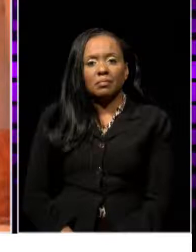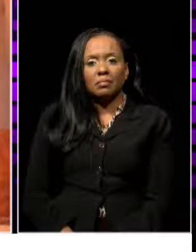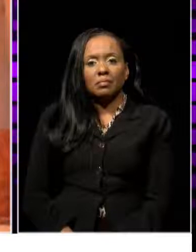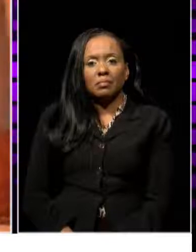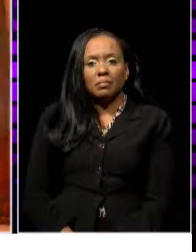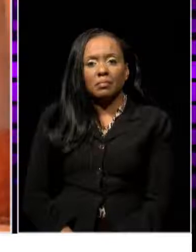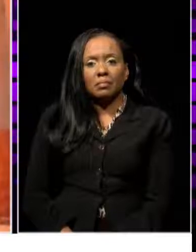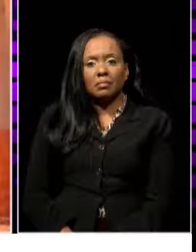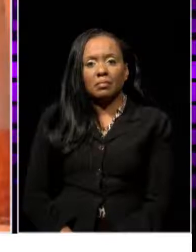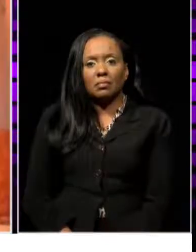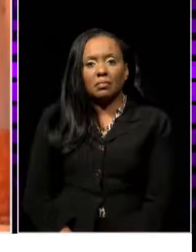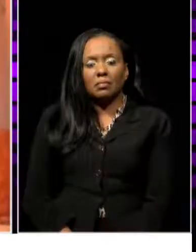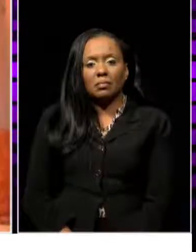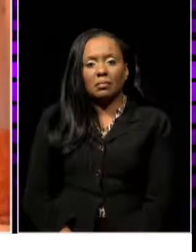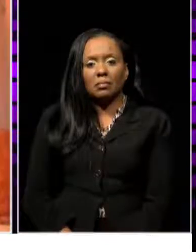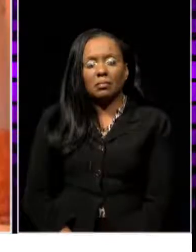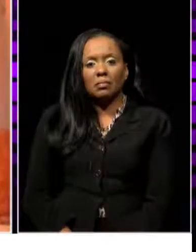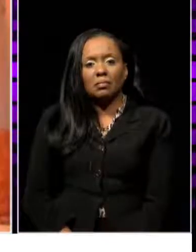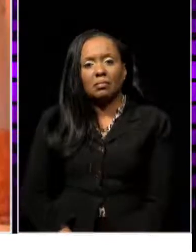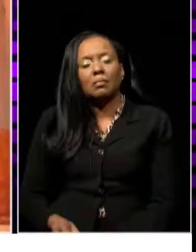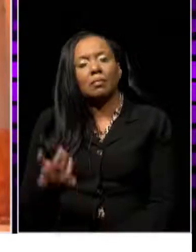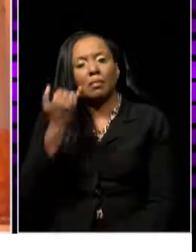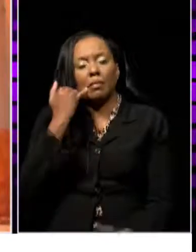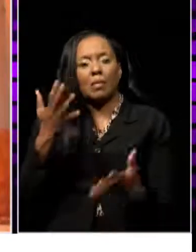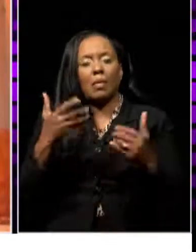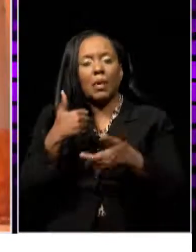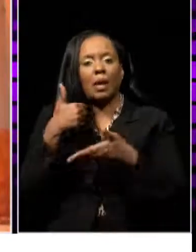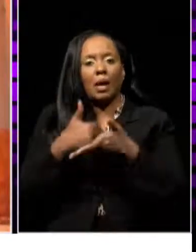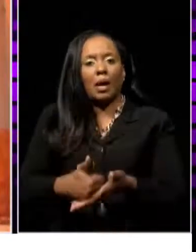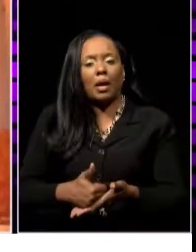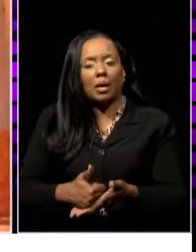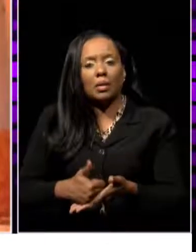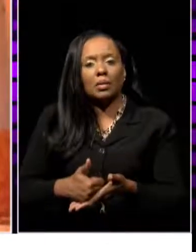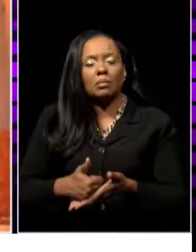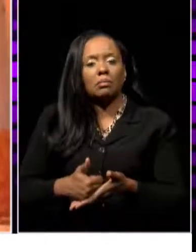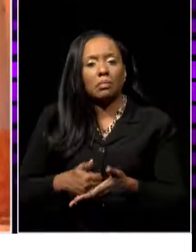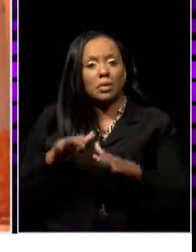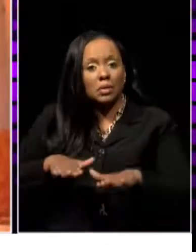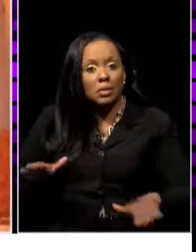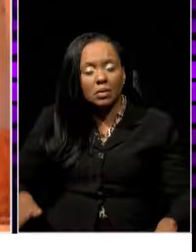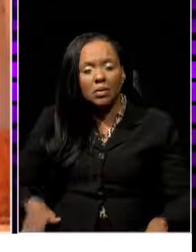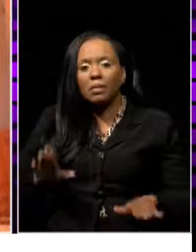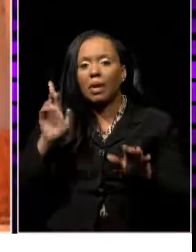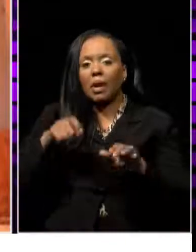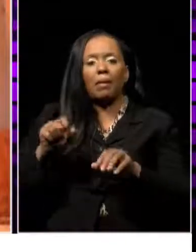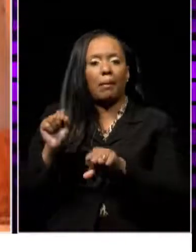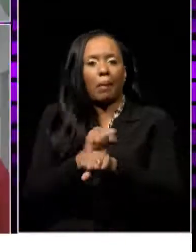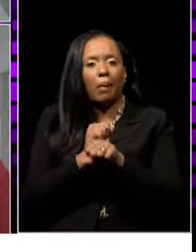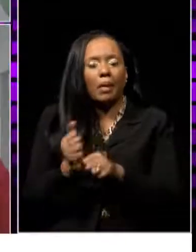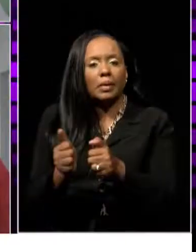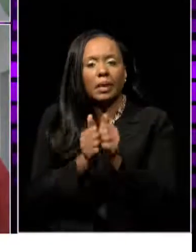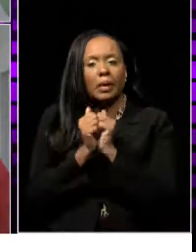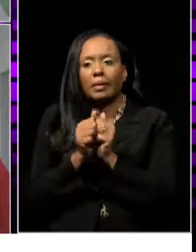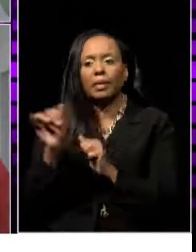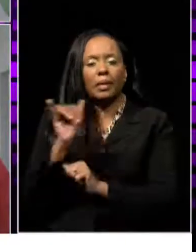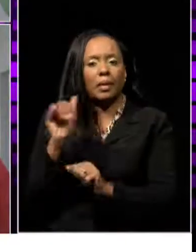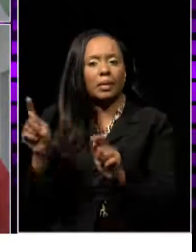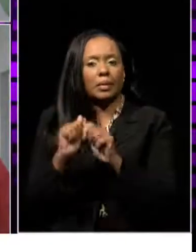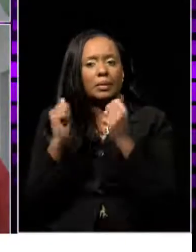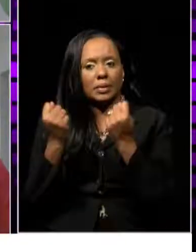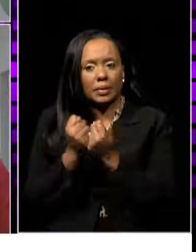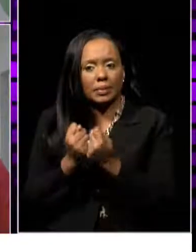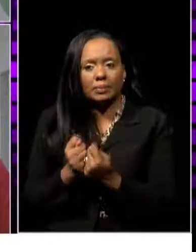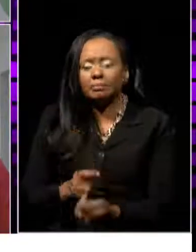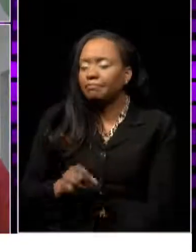in order for us to collectively help the child, we have to work together. It's all about working as a team. Yes, thank you very